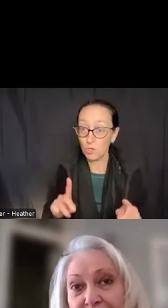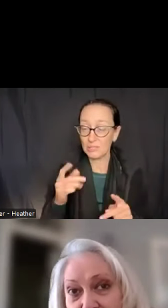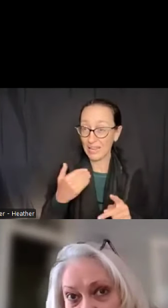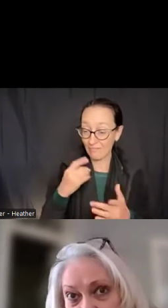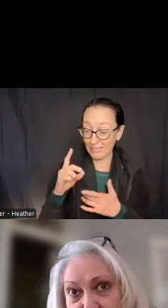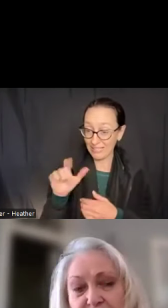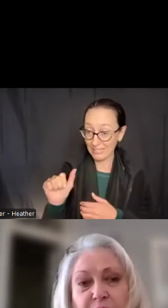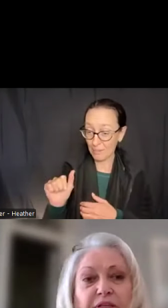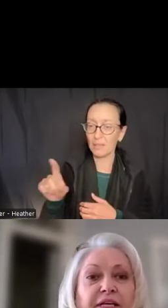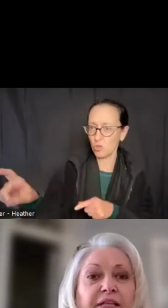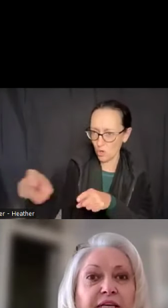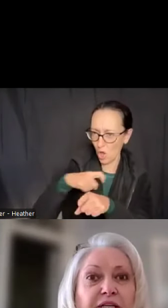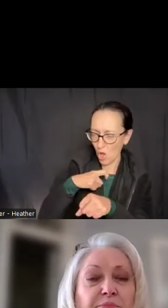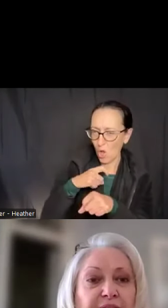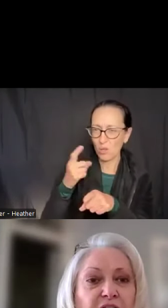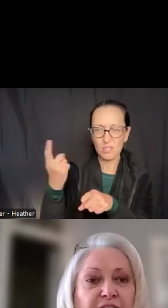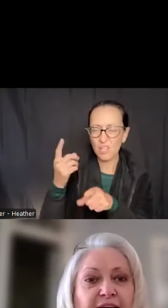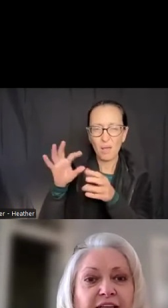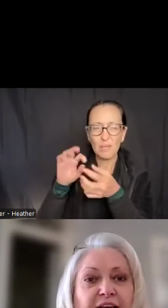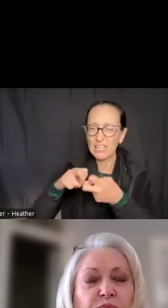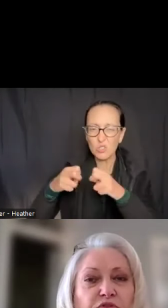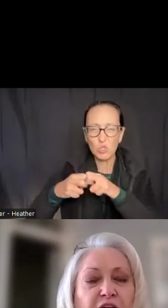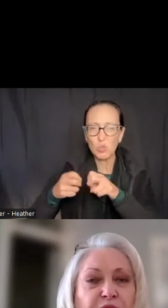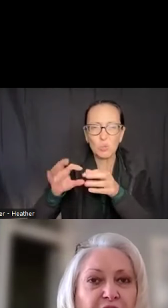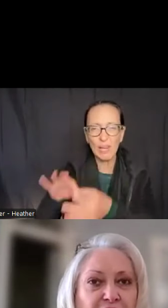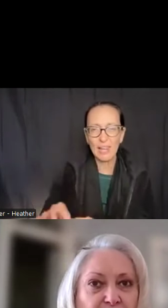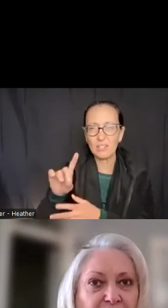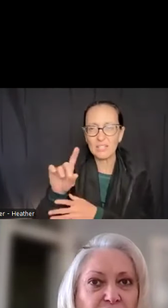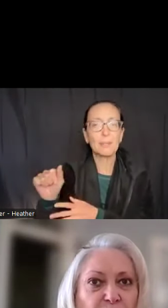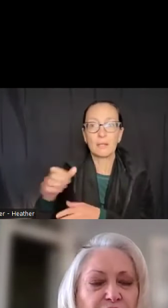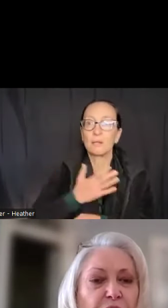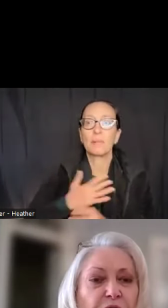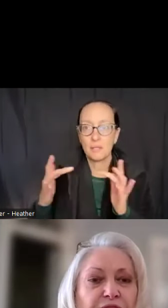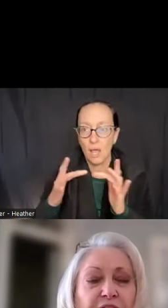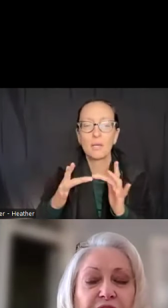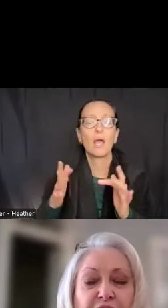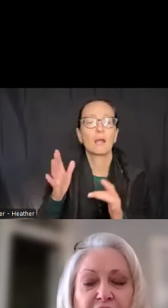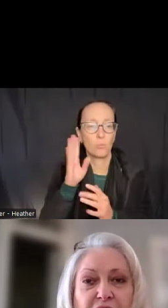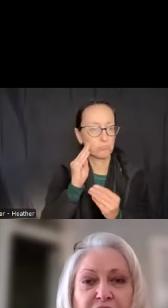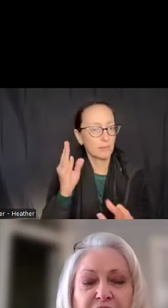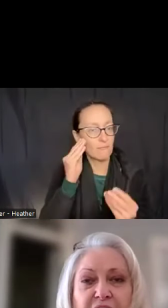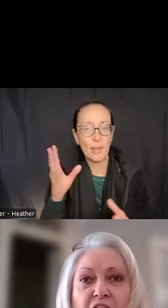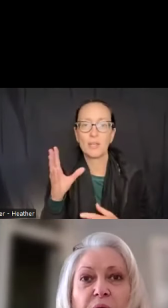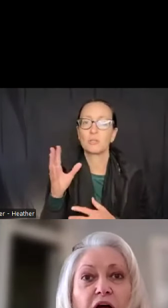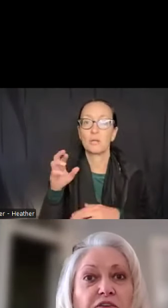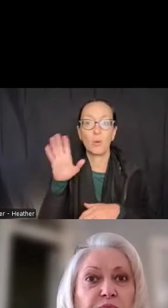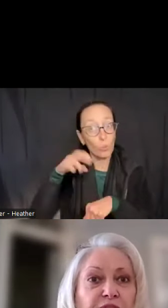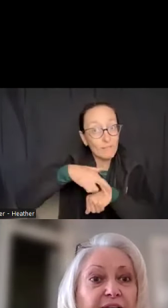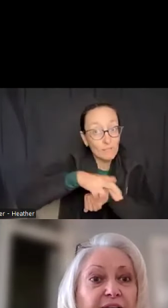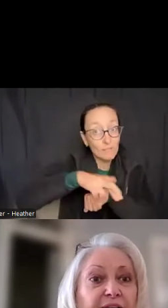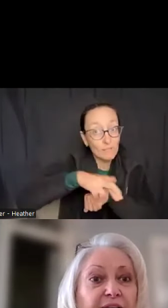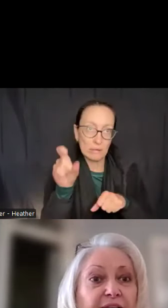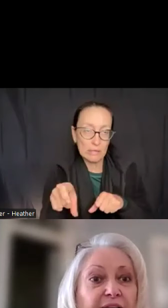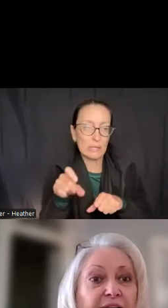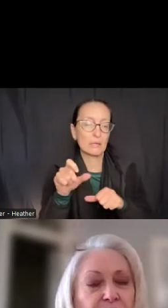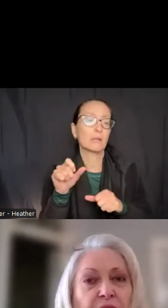issue that relates to their disability, then please contact us and we'll try to provide information and referral if nothing else. We also